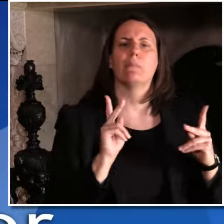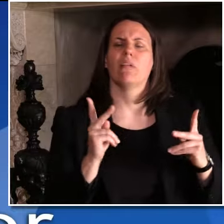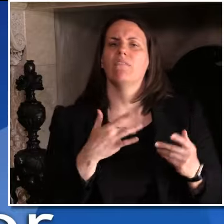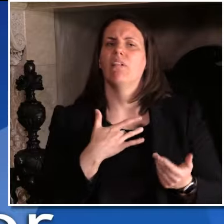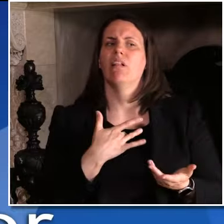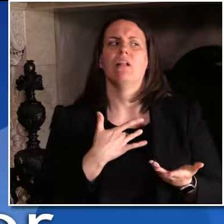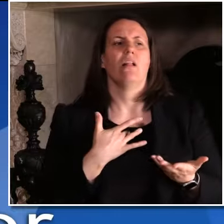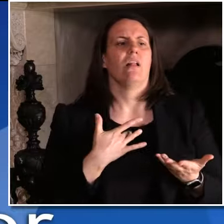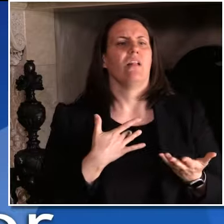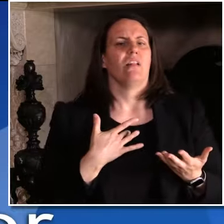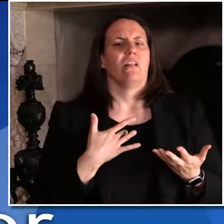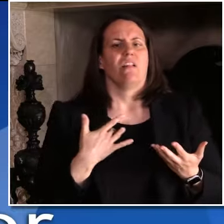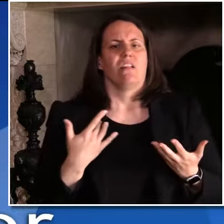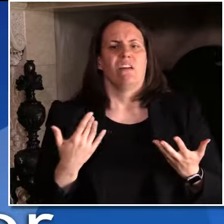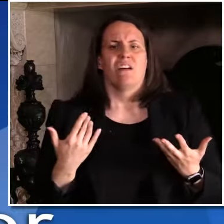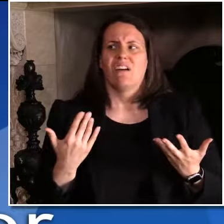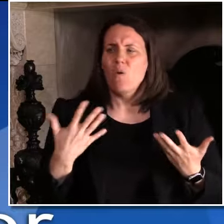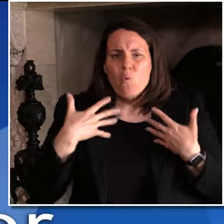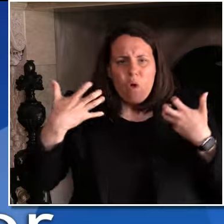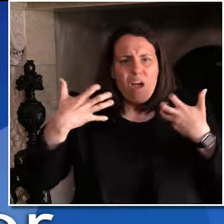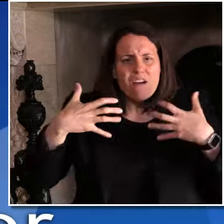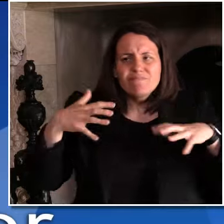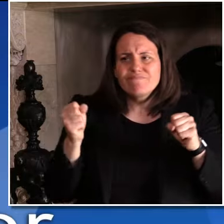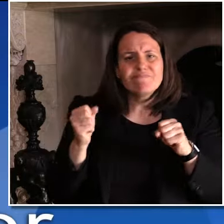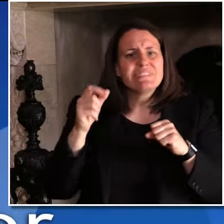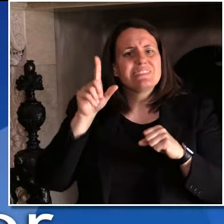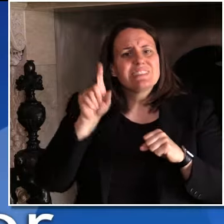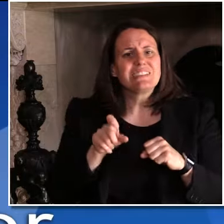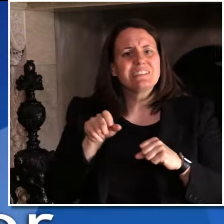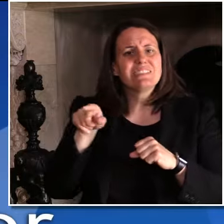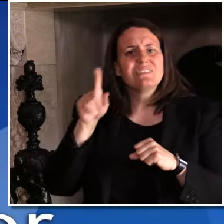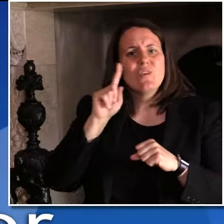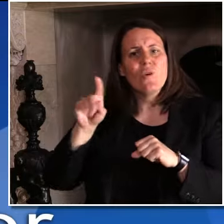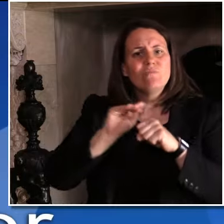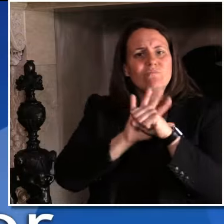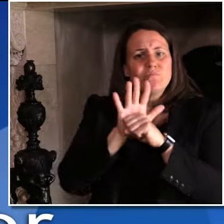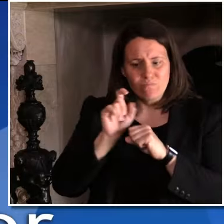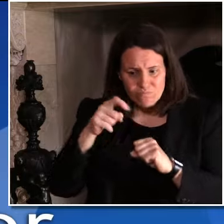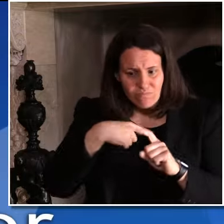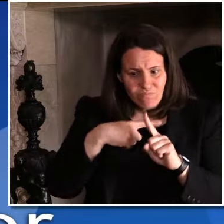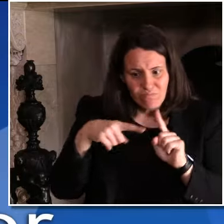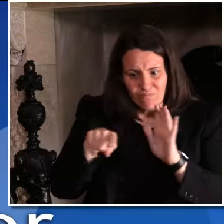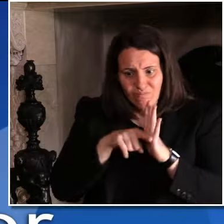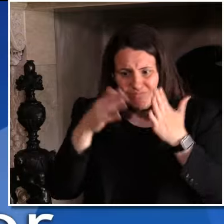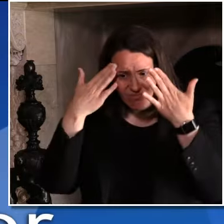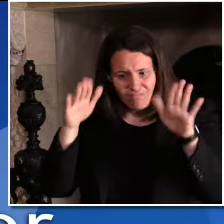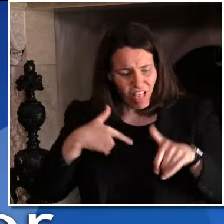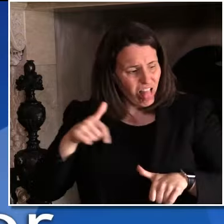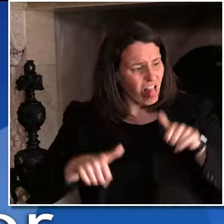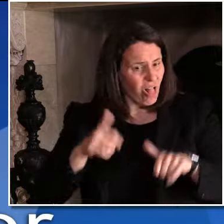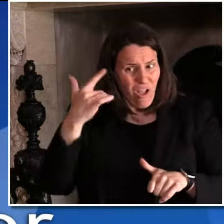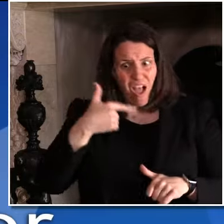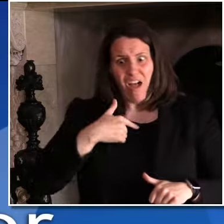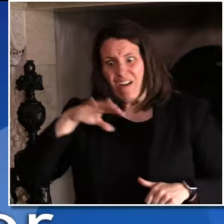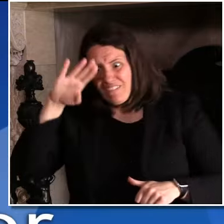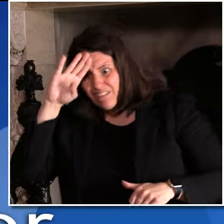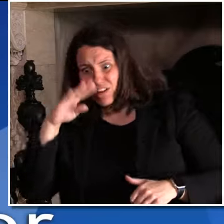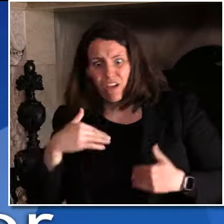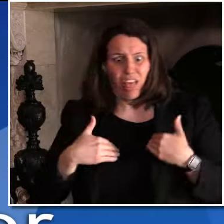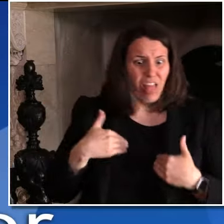getting tests for COVID-19 despite having symptoms. And I'm wondering if the word is getting out to providers who need to hear